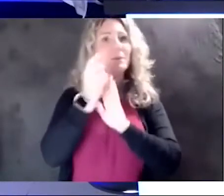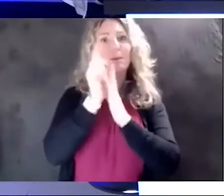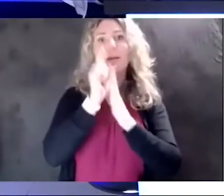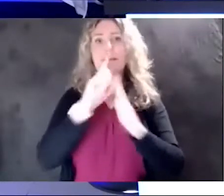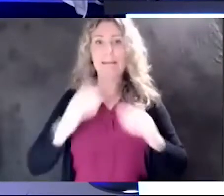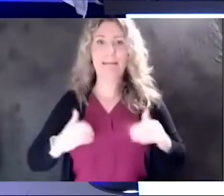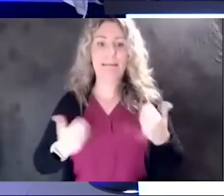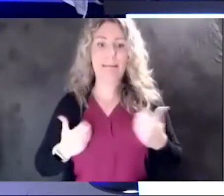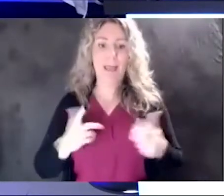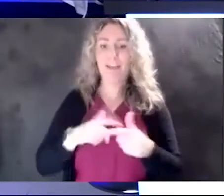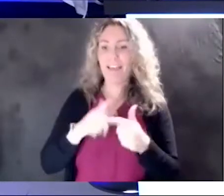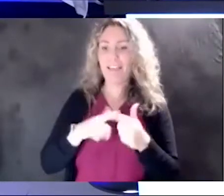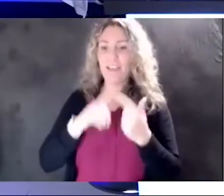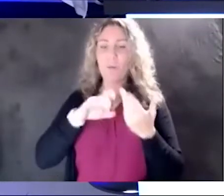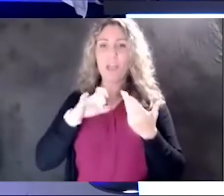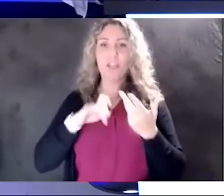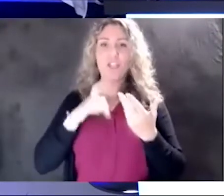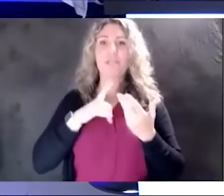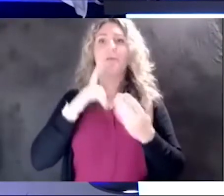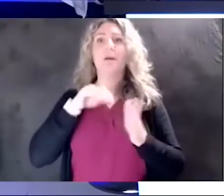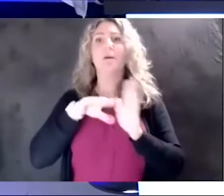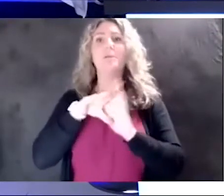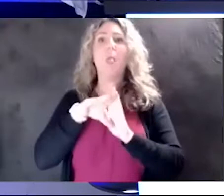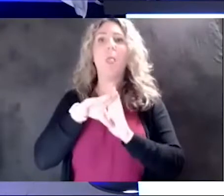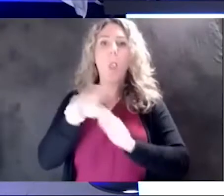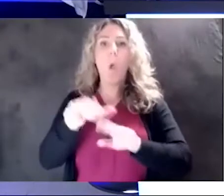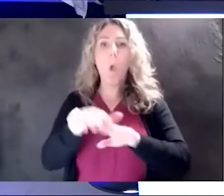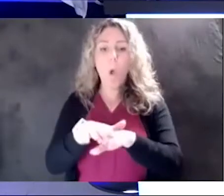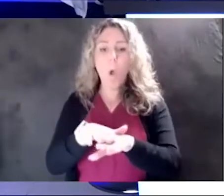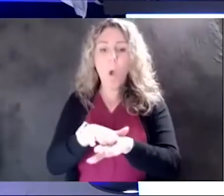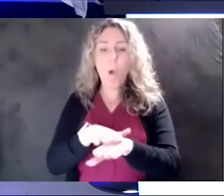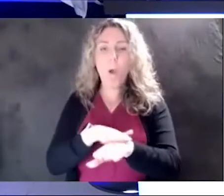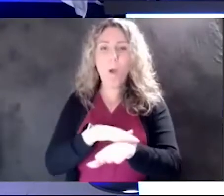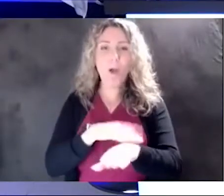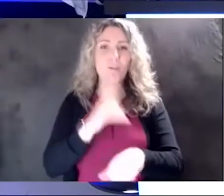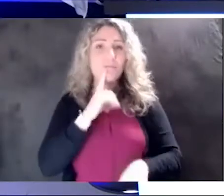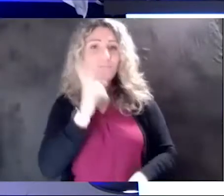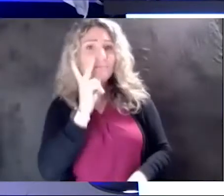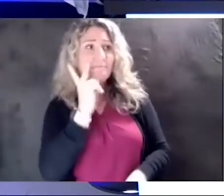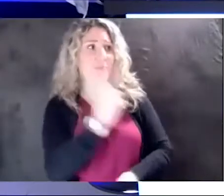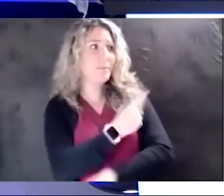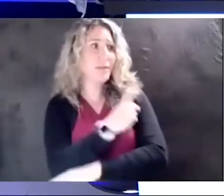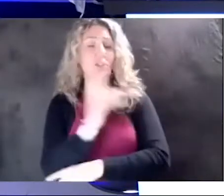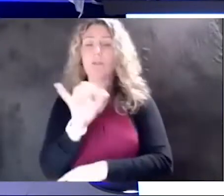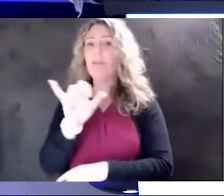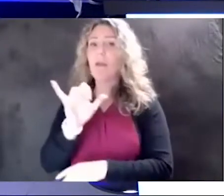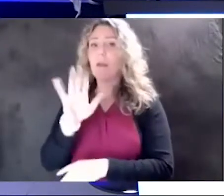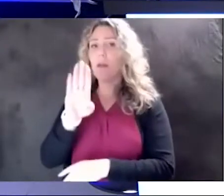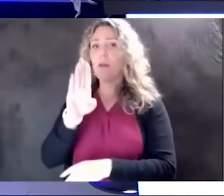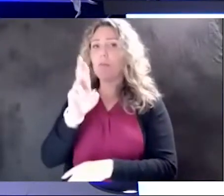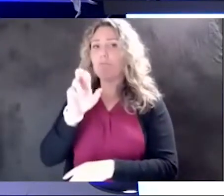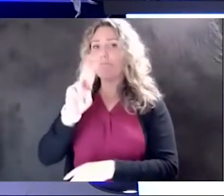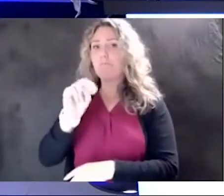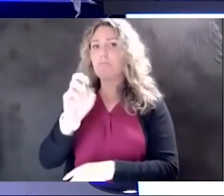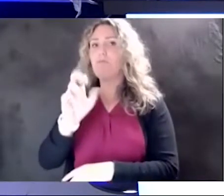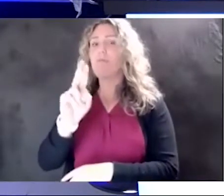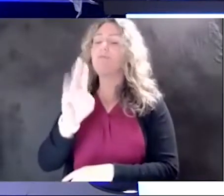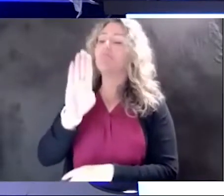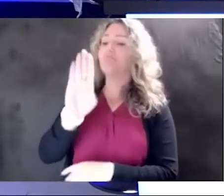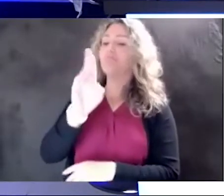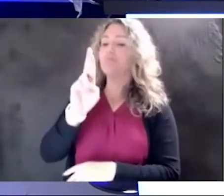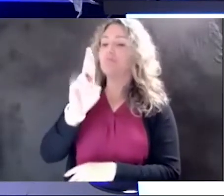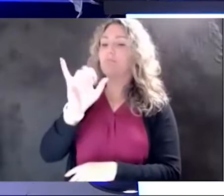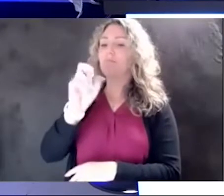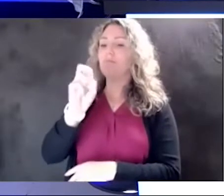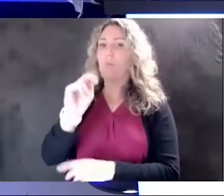slow it down. But yes. So do you see patients like Brian? I really want to talk about, they're successful in the beginning,